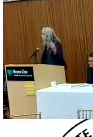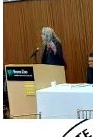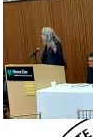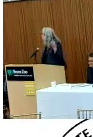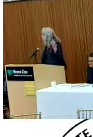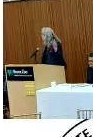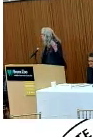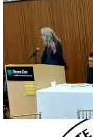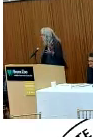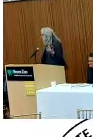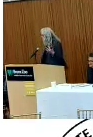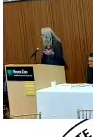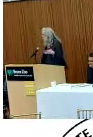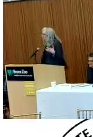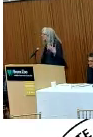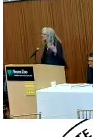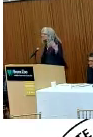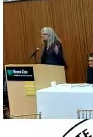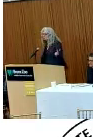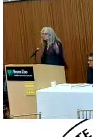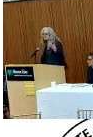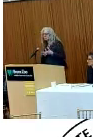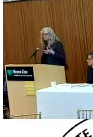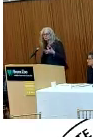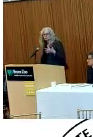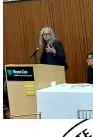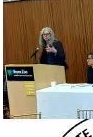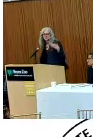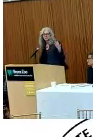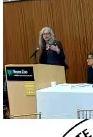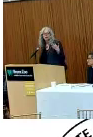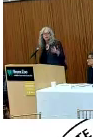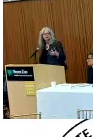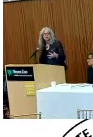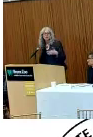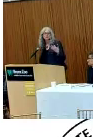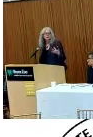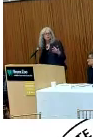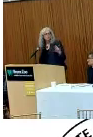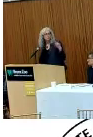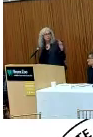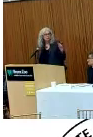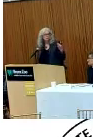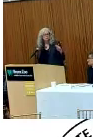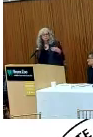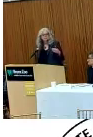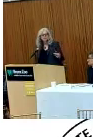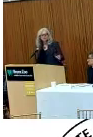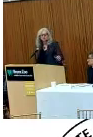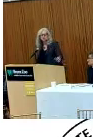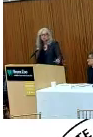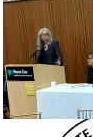us to look at deed theft and from a criminal and a civil perspective how can we work with other